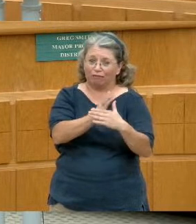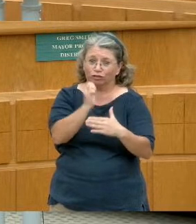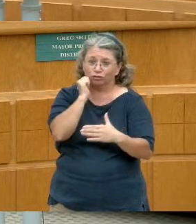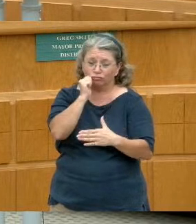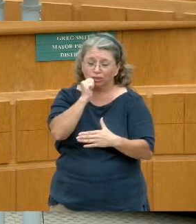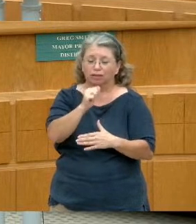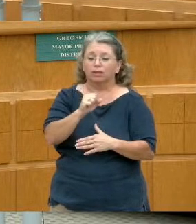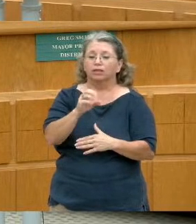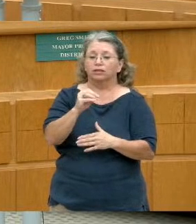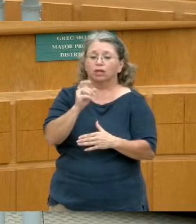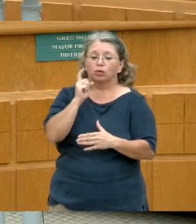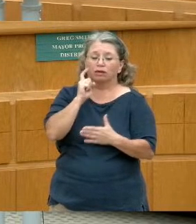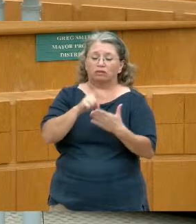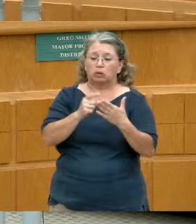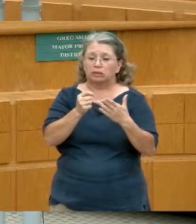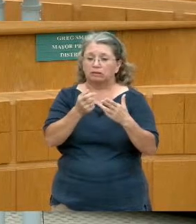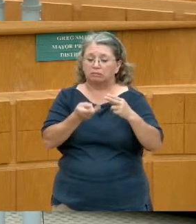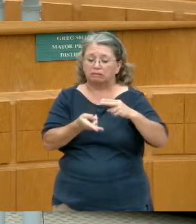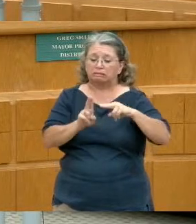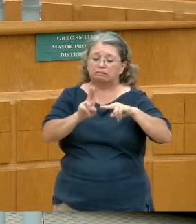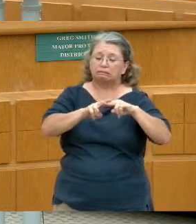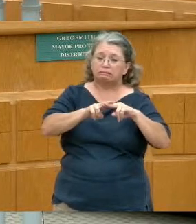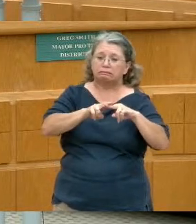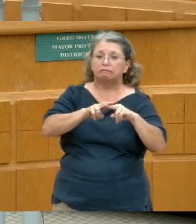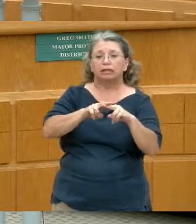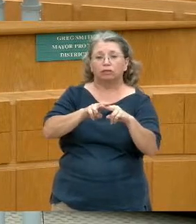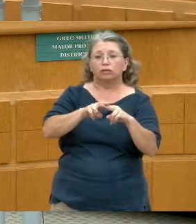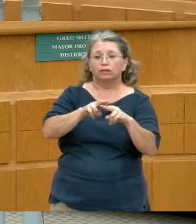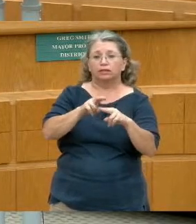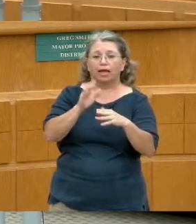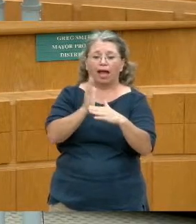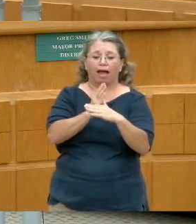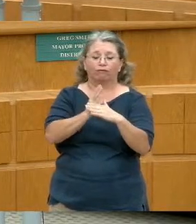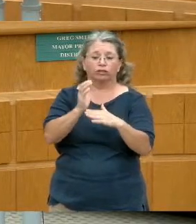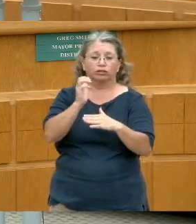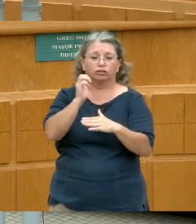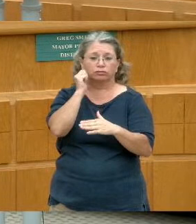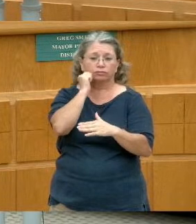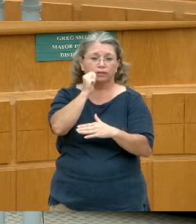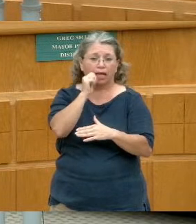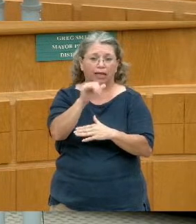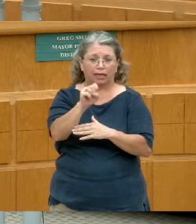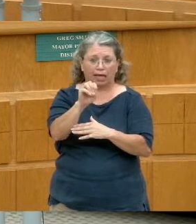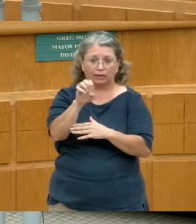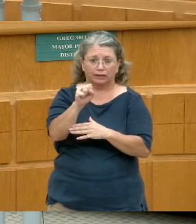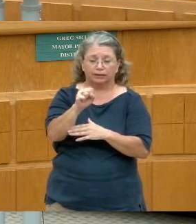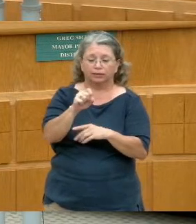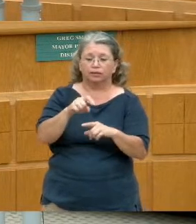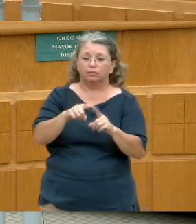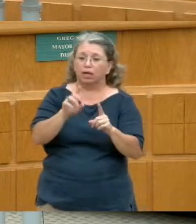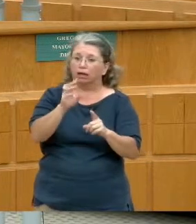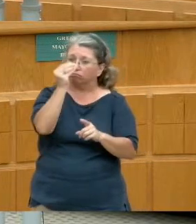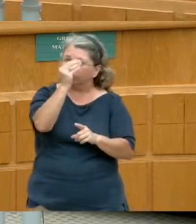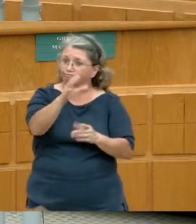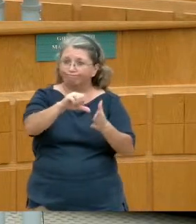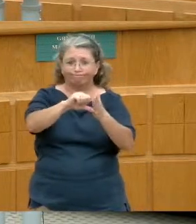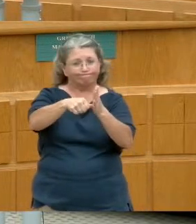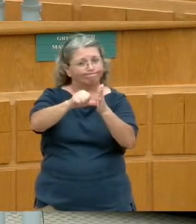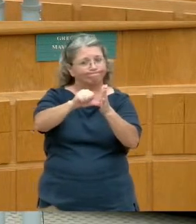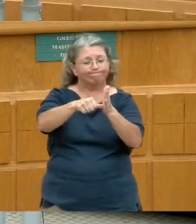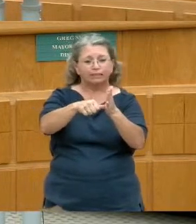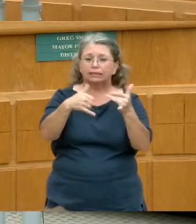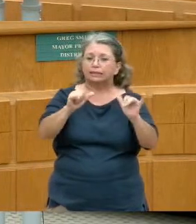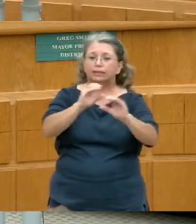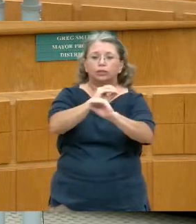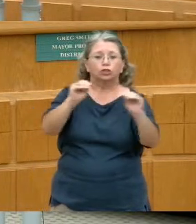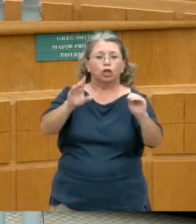of cases and the average number of cases as well. And we want to point out that there still is no cure for the virus. The virus is